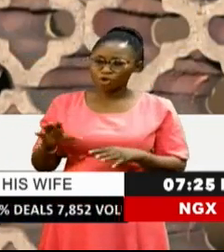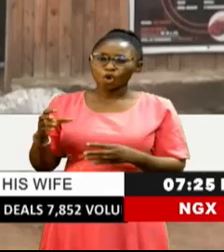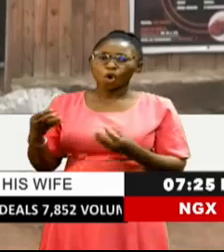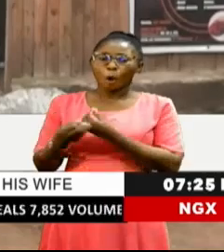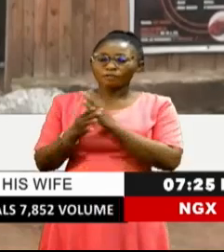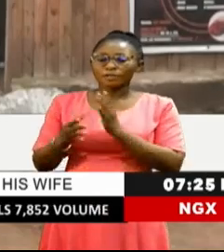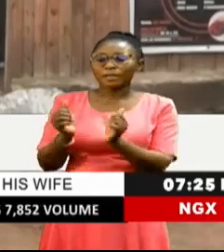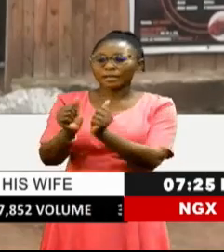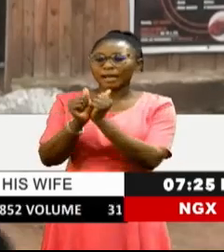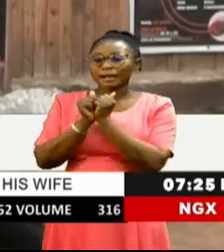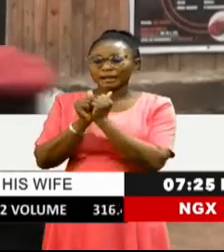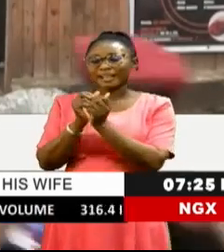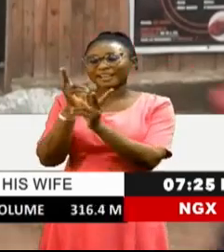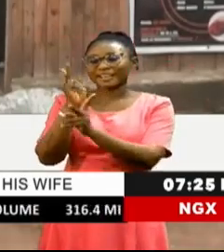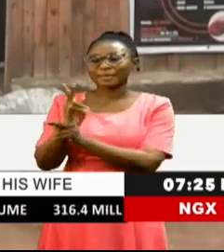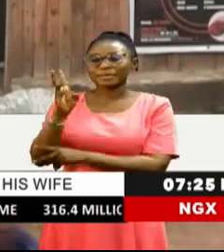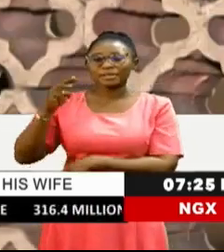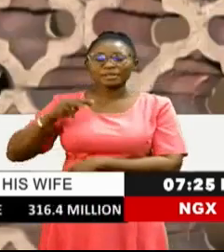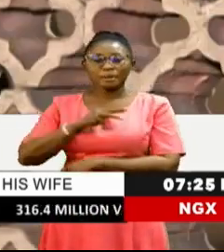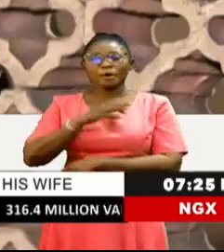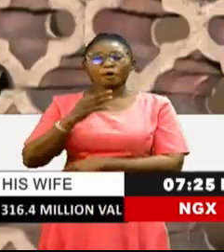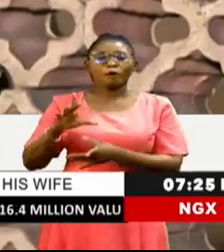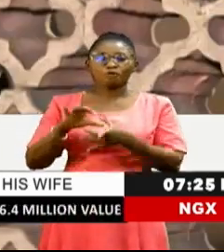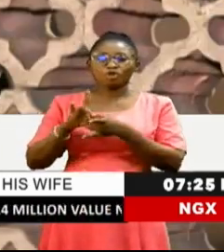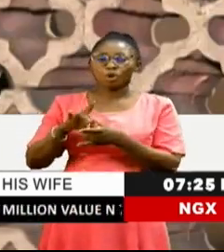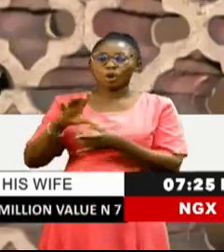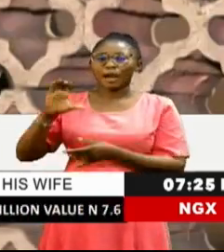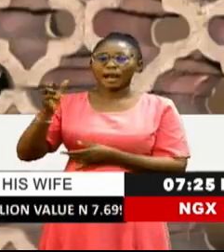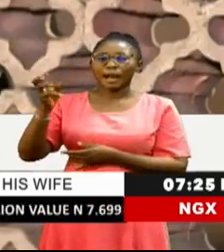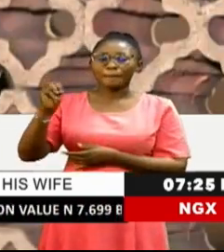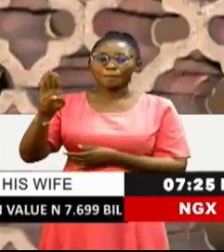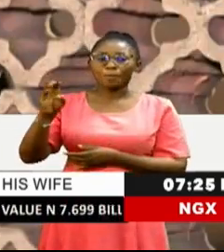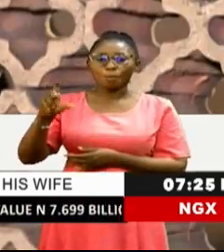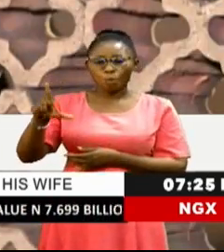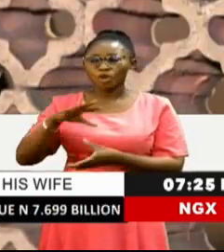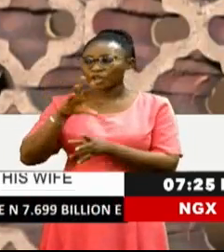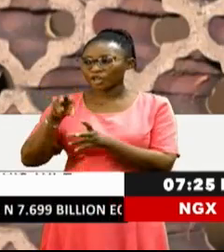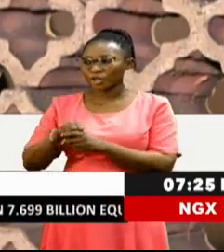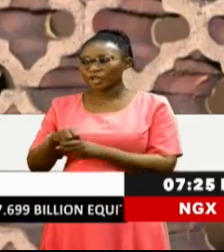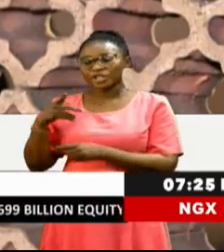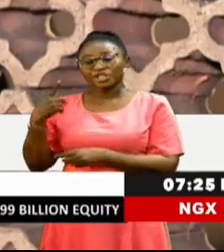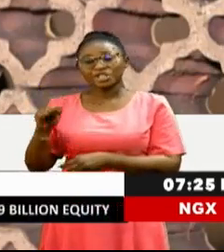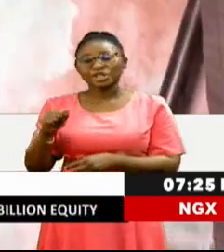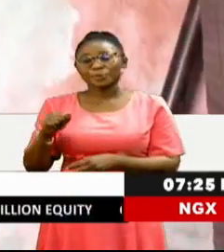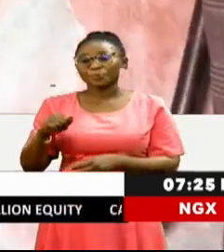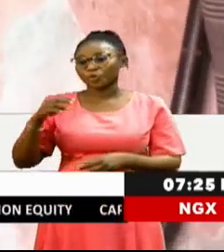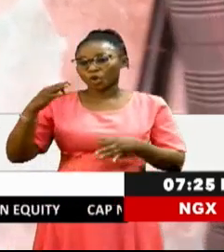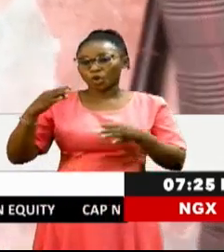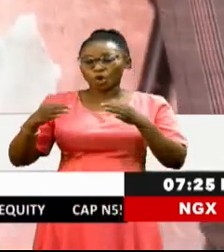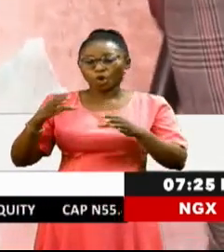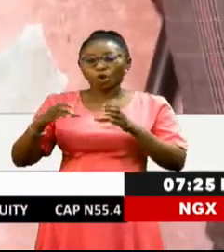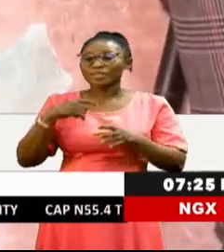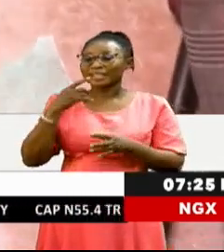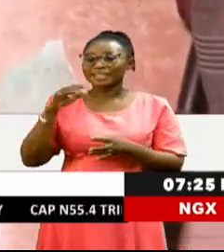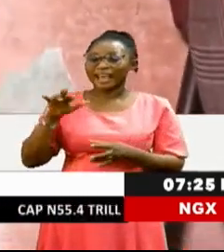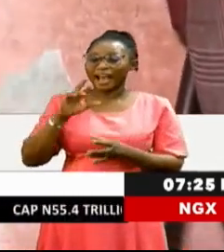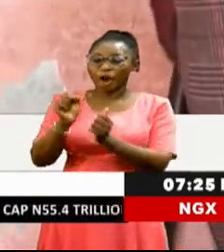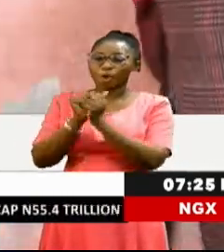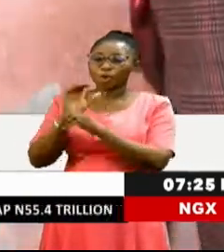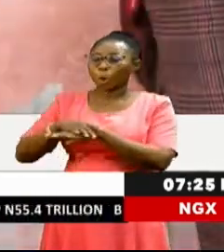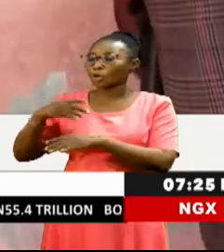arrested and detained six members of the union, Kabo included. The prosecutor said they were being held on